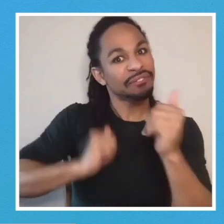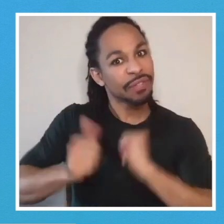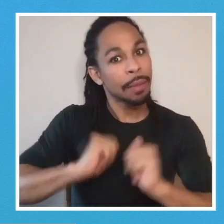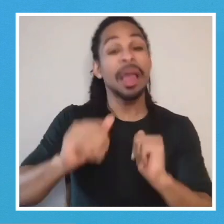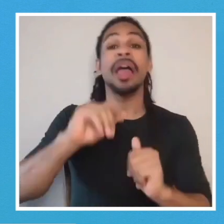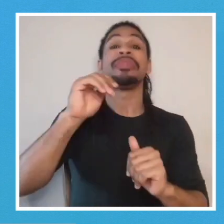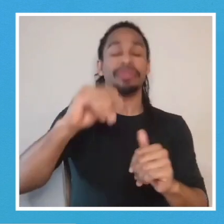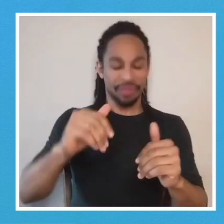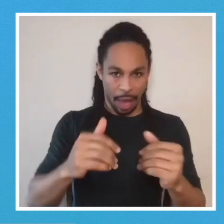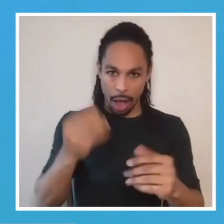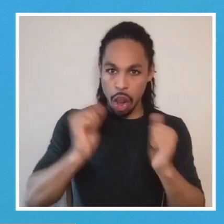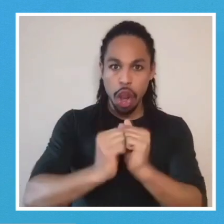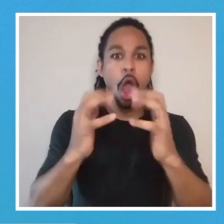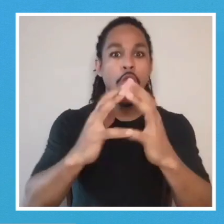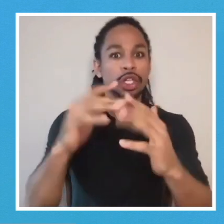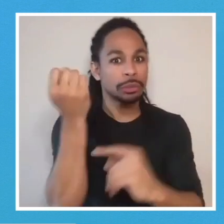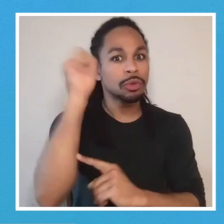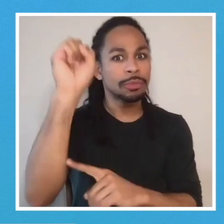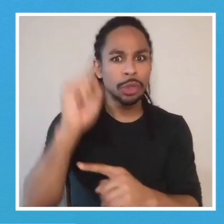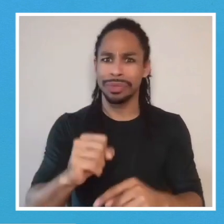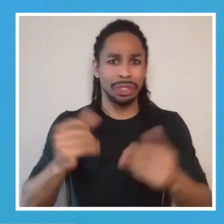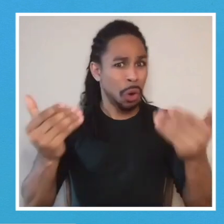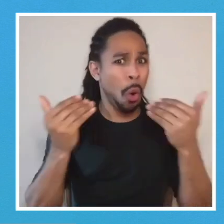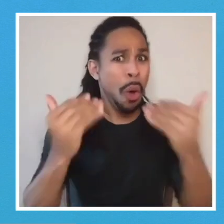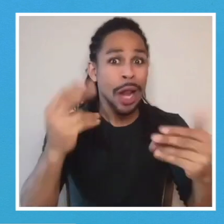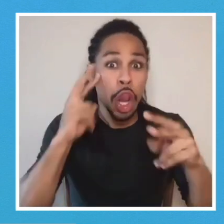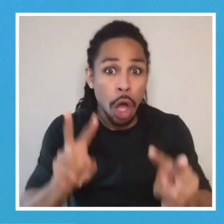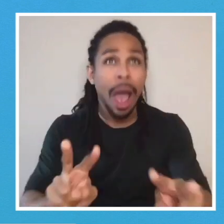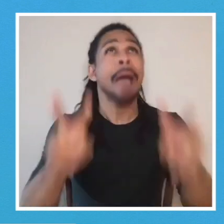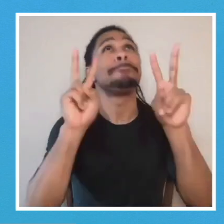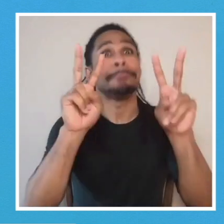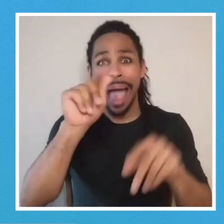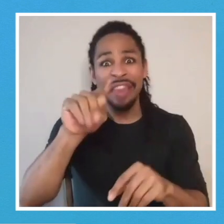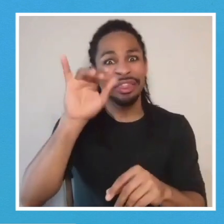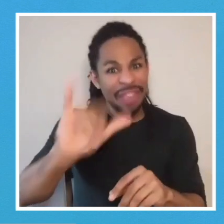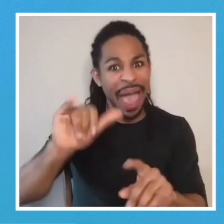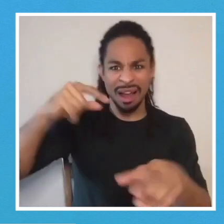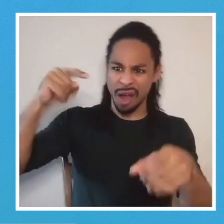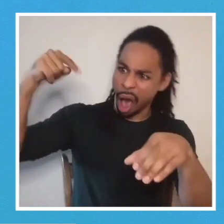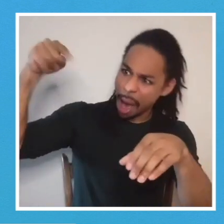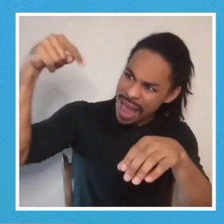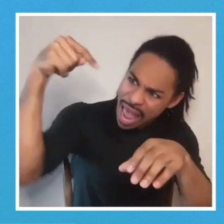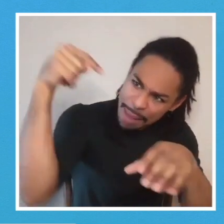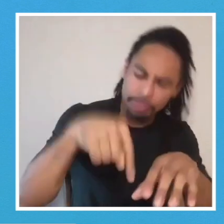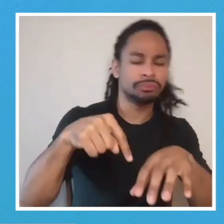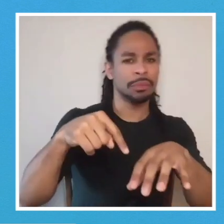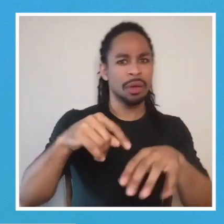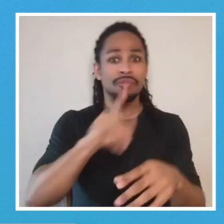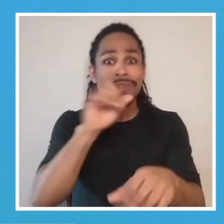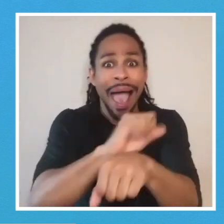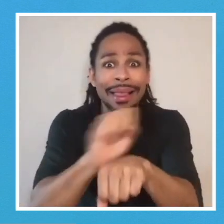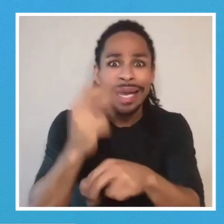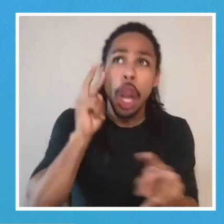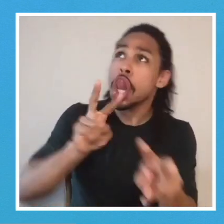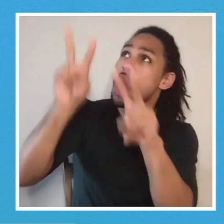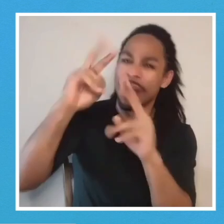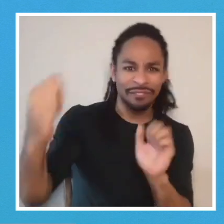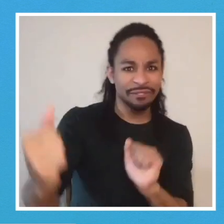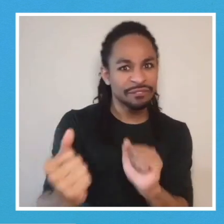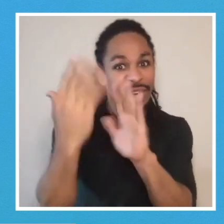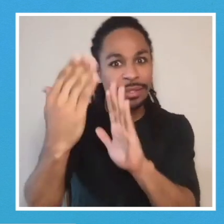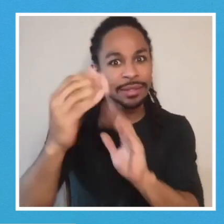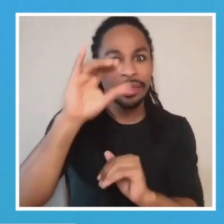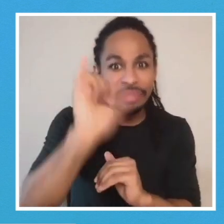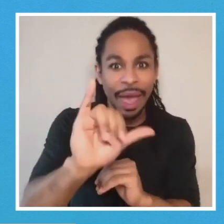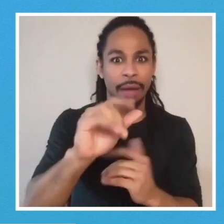Up, pleading with humanity to just look up at the comet, at reality, to face it, face the apocalypse